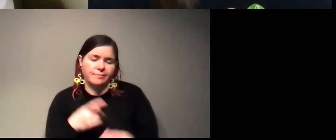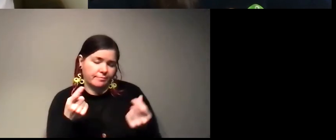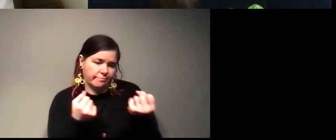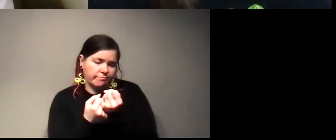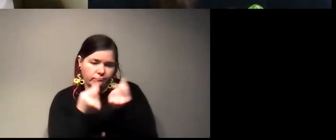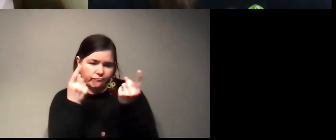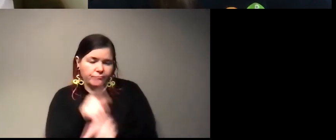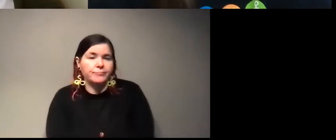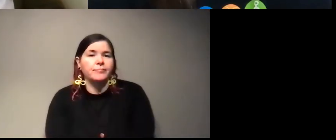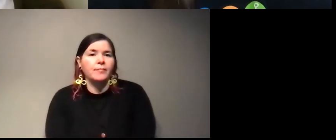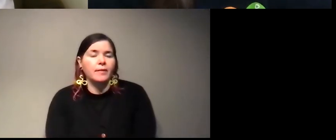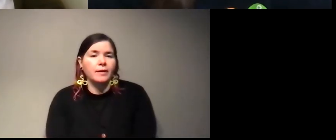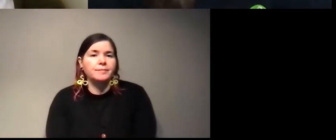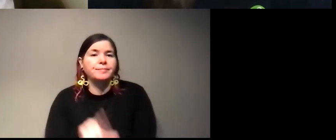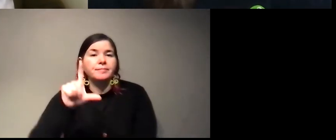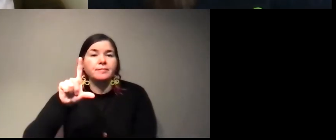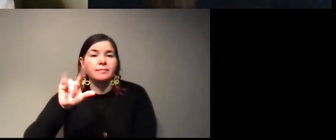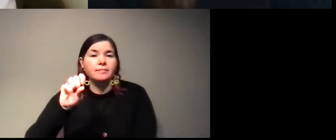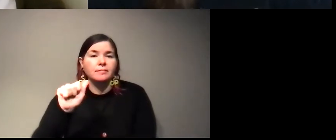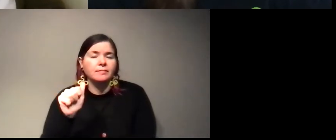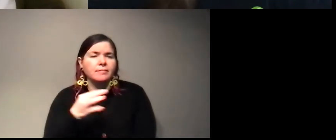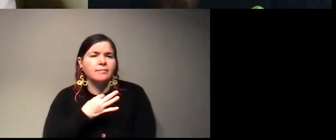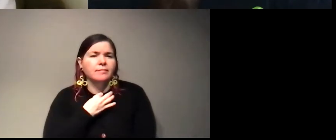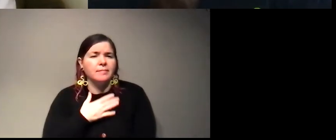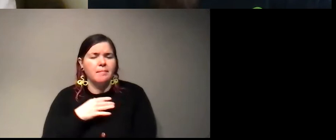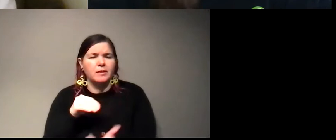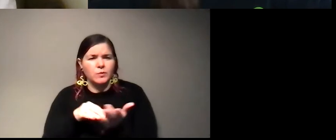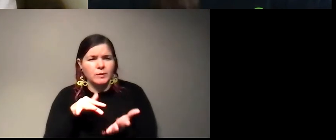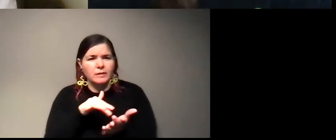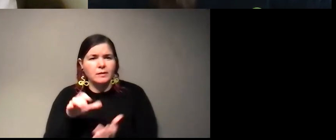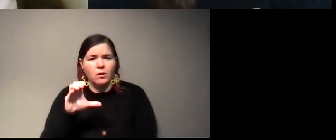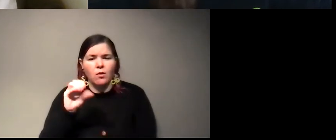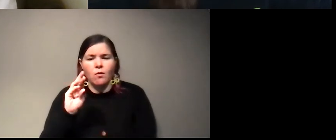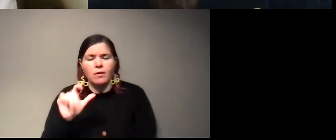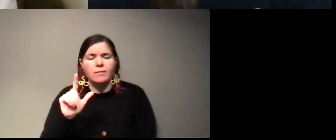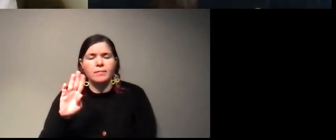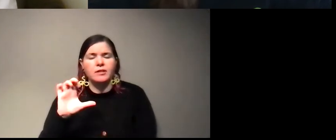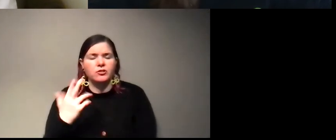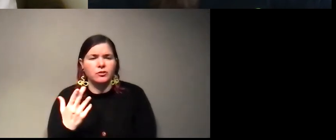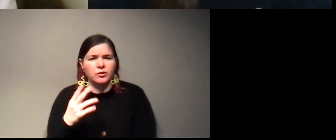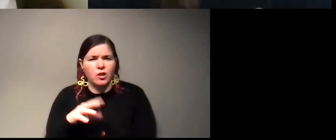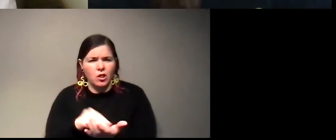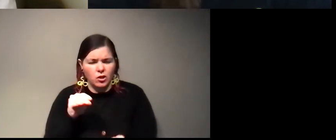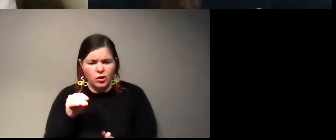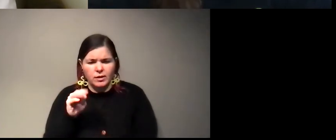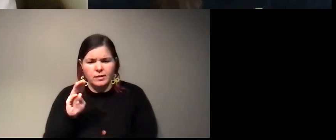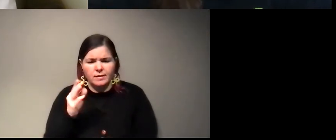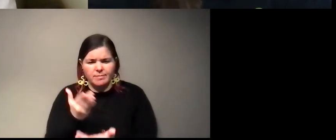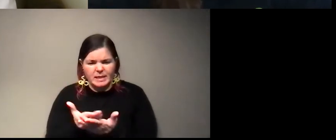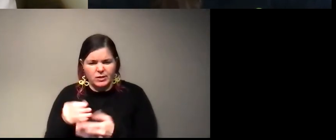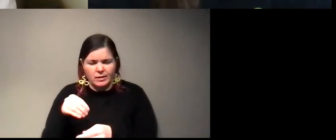one. Lisa asks, my students have been studying coral bleaching and learned that the material in